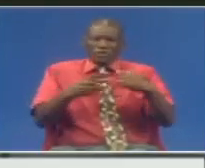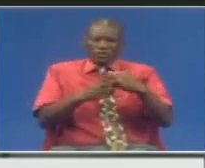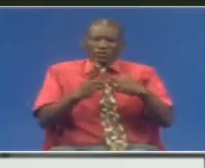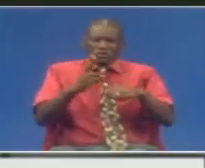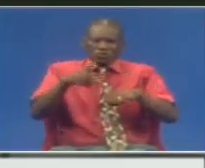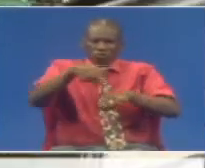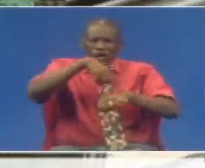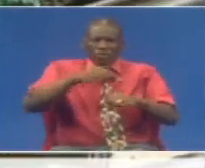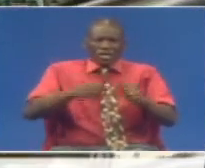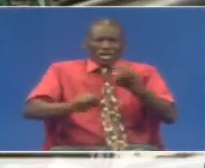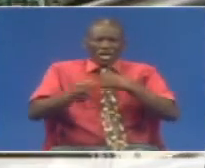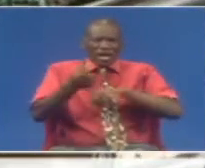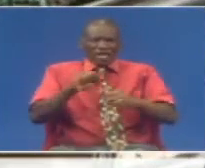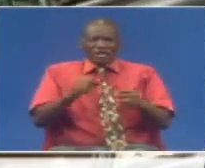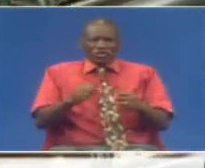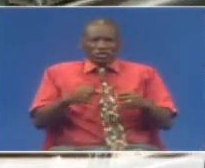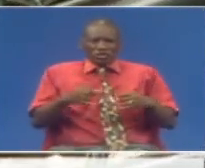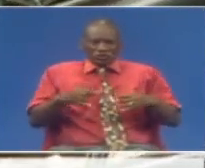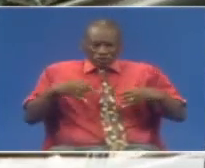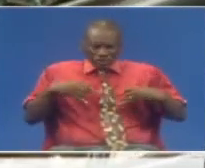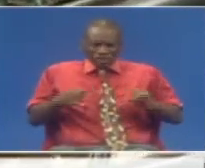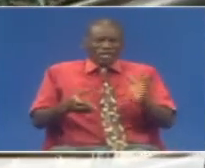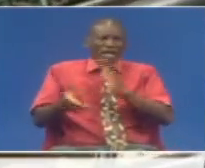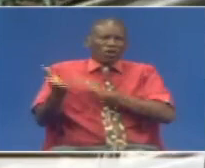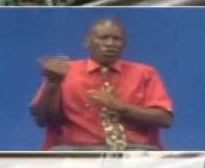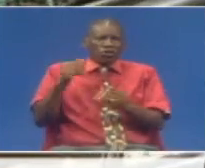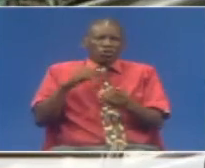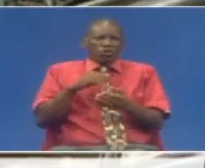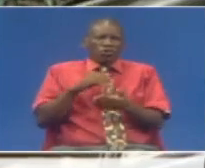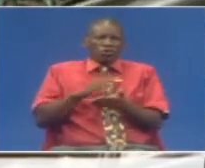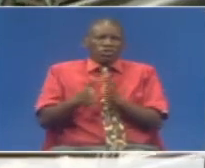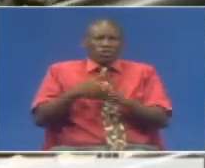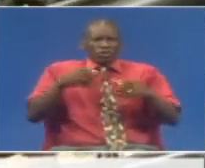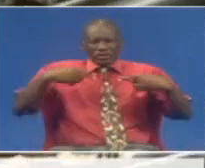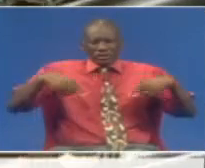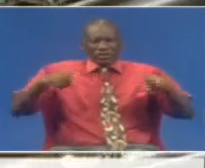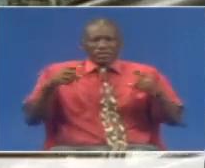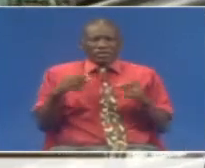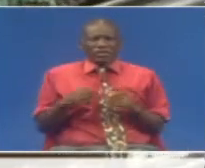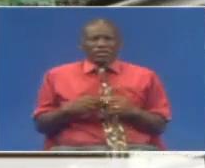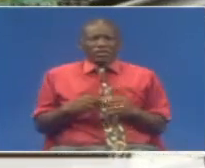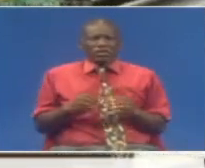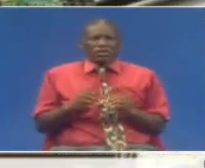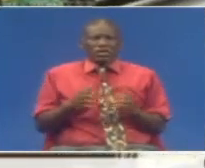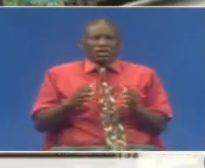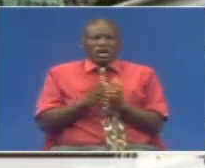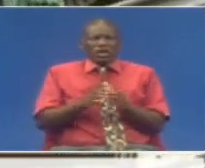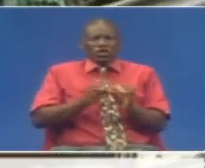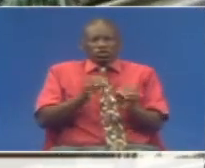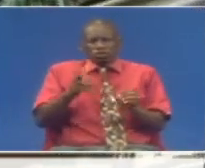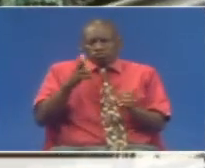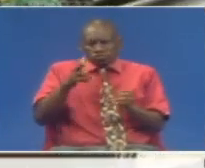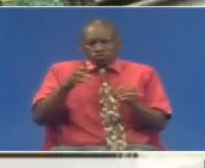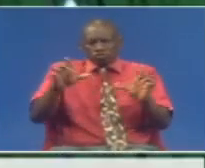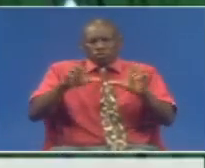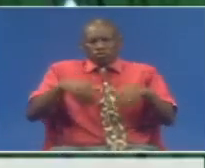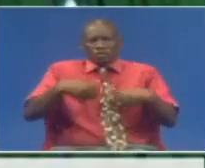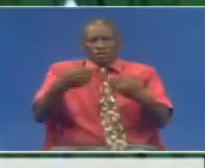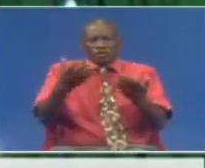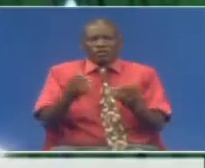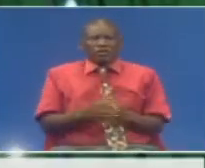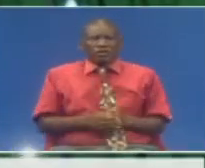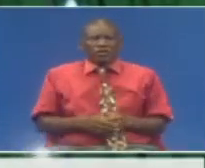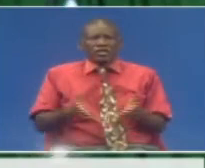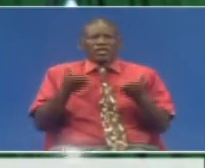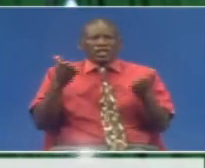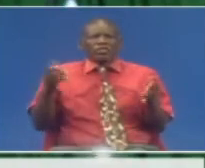a move tried and tested in the past, with many owning more than one firearm and only letting go of what they don't need. Mambo